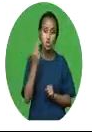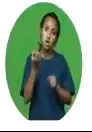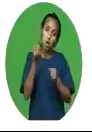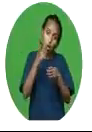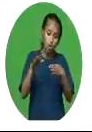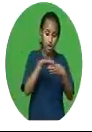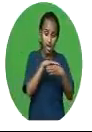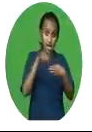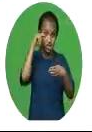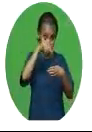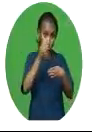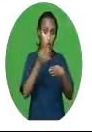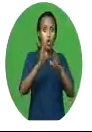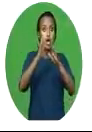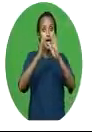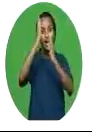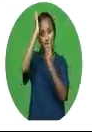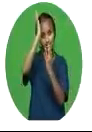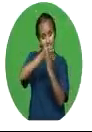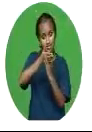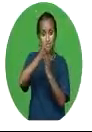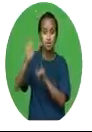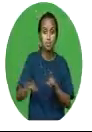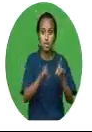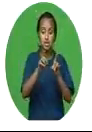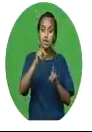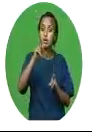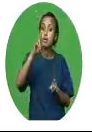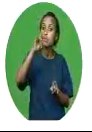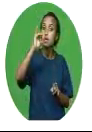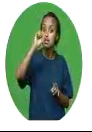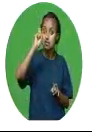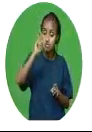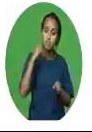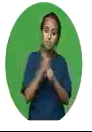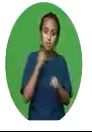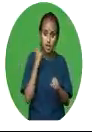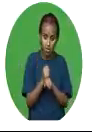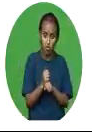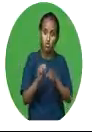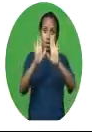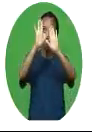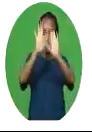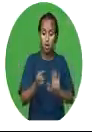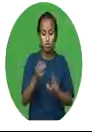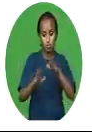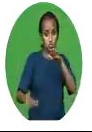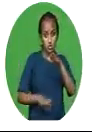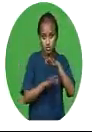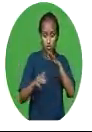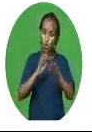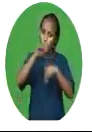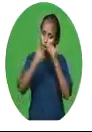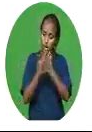the edge view method or cutting plane method. Prisms are made up of planar surfaces, so